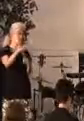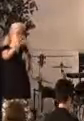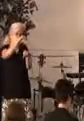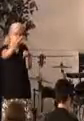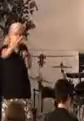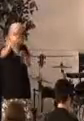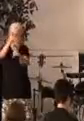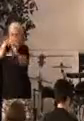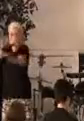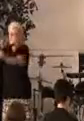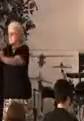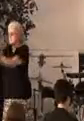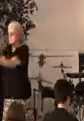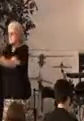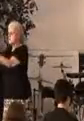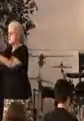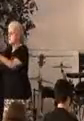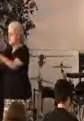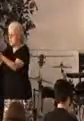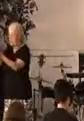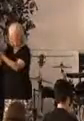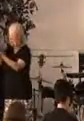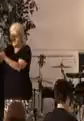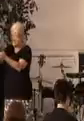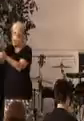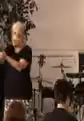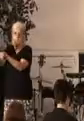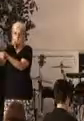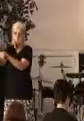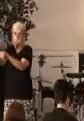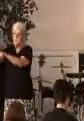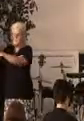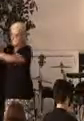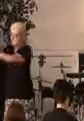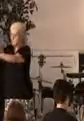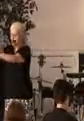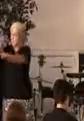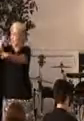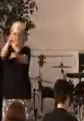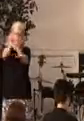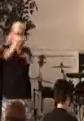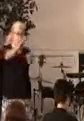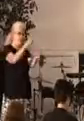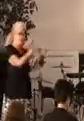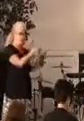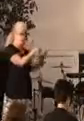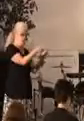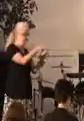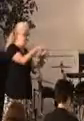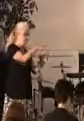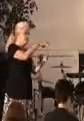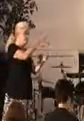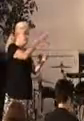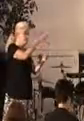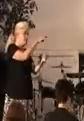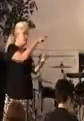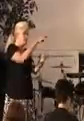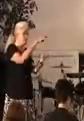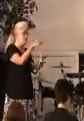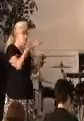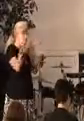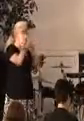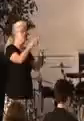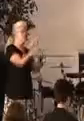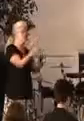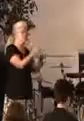anoint with your Holy Spirit. Anoint with your Holy Spirit. Release gifts,